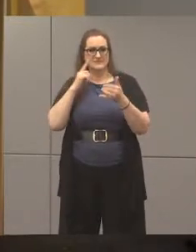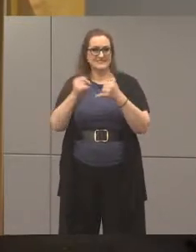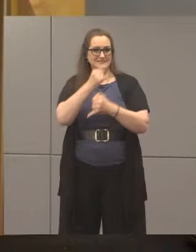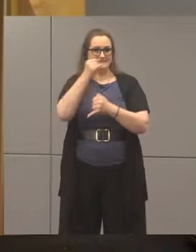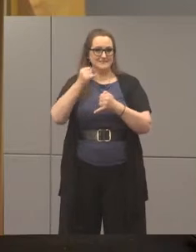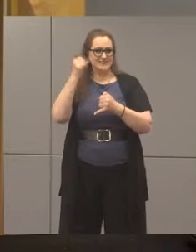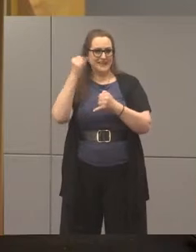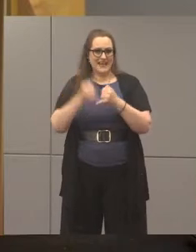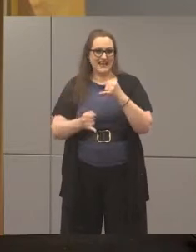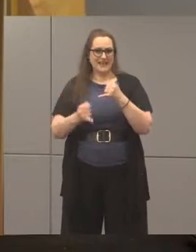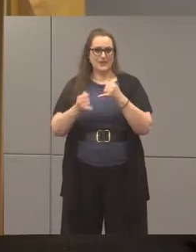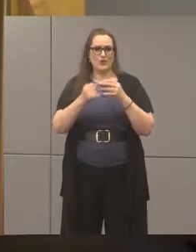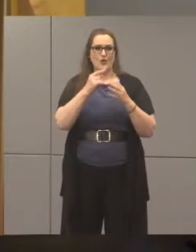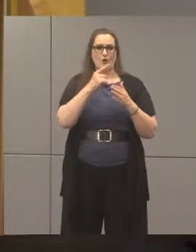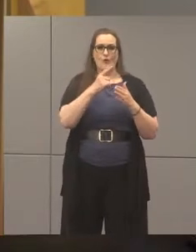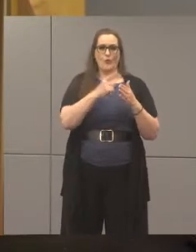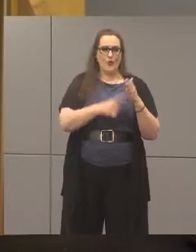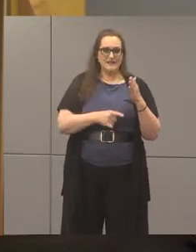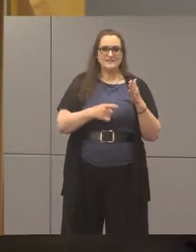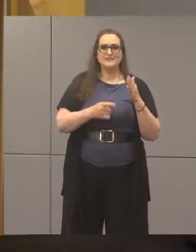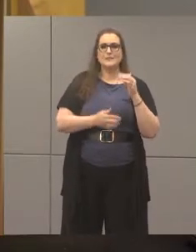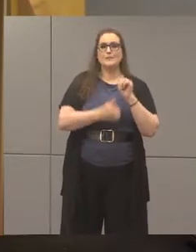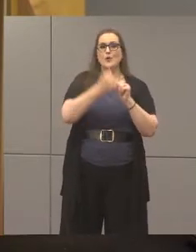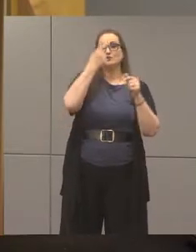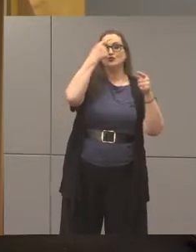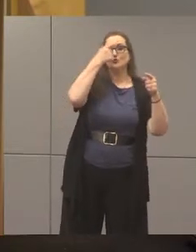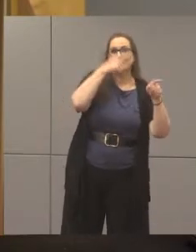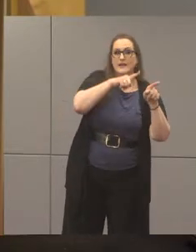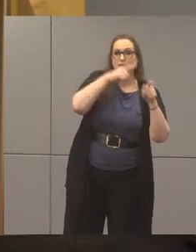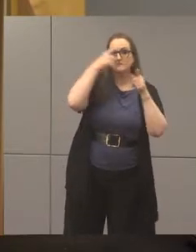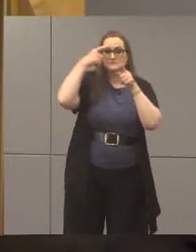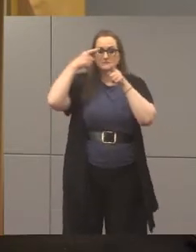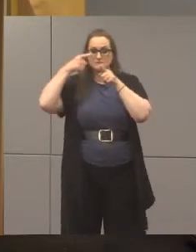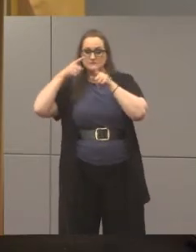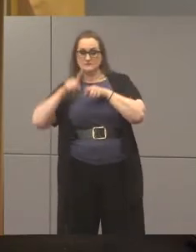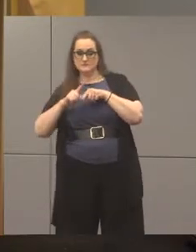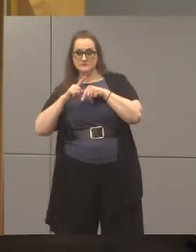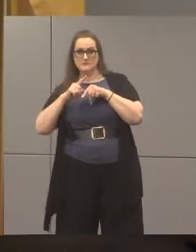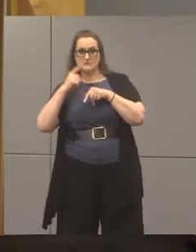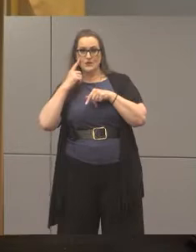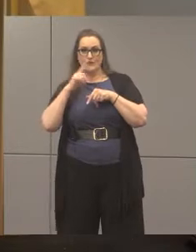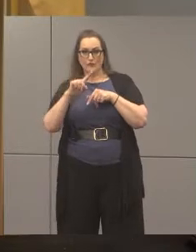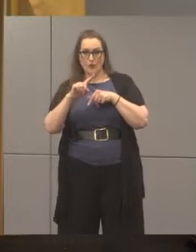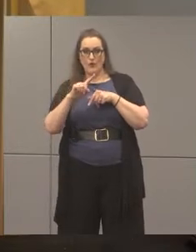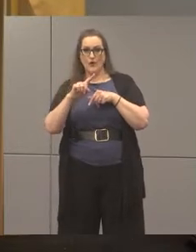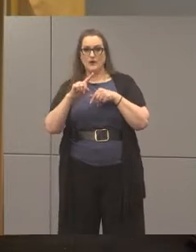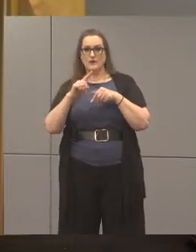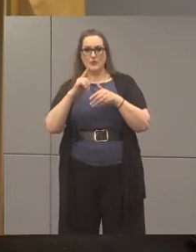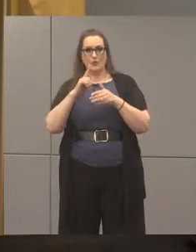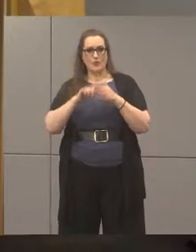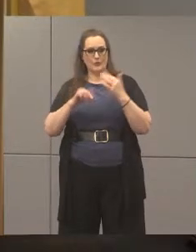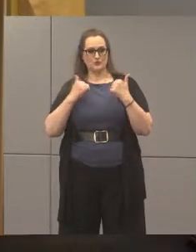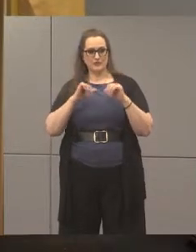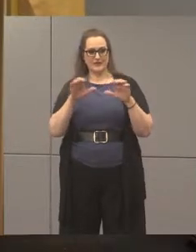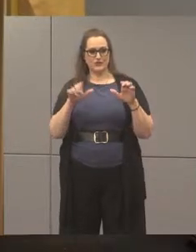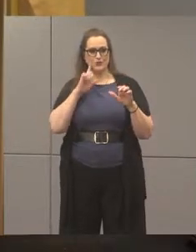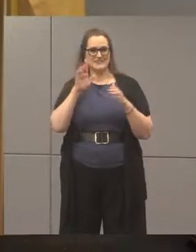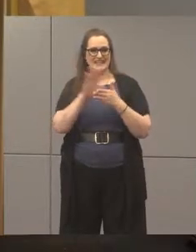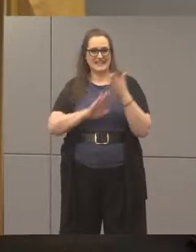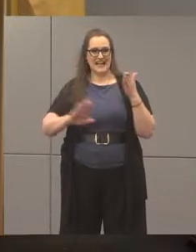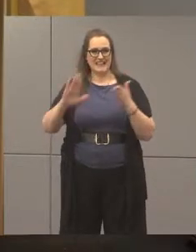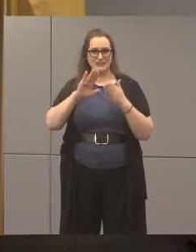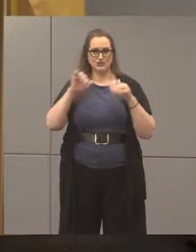end, what is the most agreeable for what we're trying to do as a